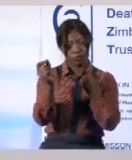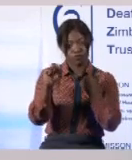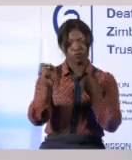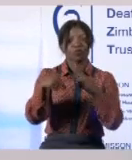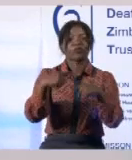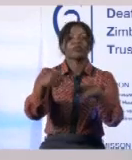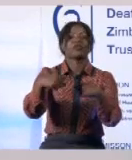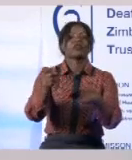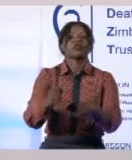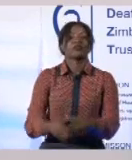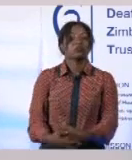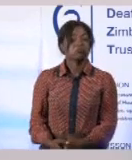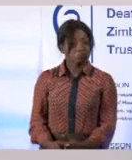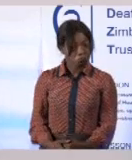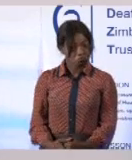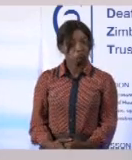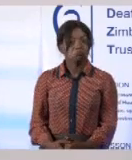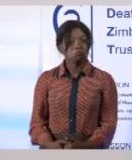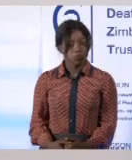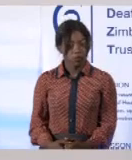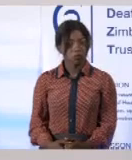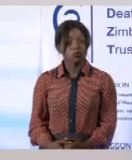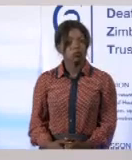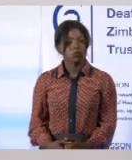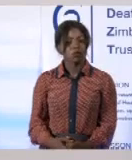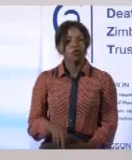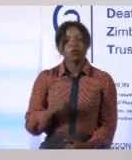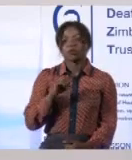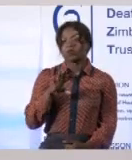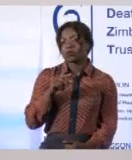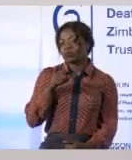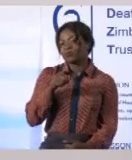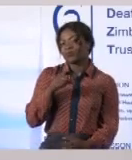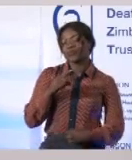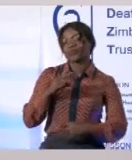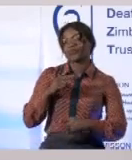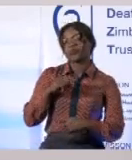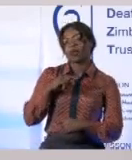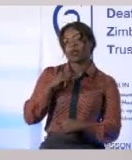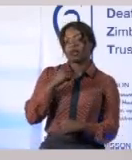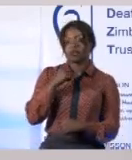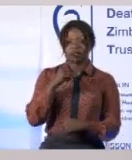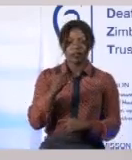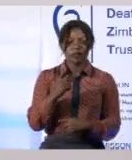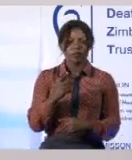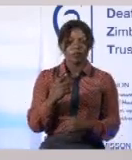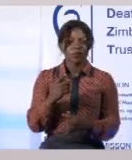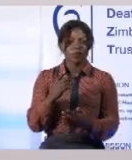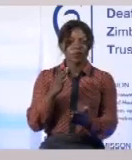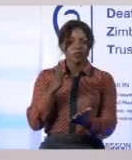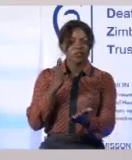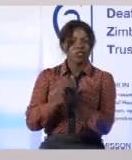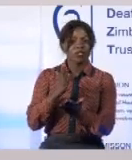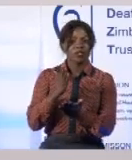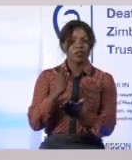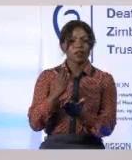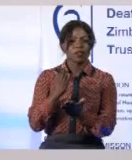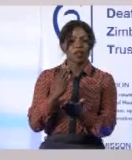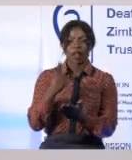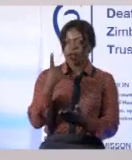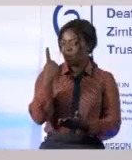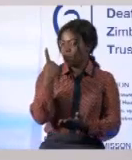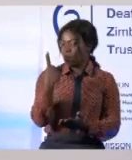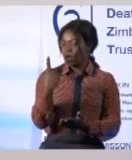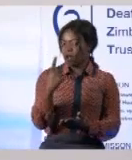Wow. Right. You talked about starting off with one client. and then